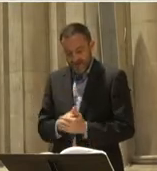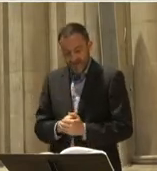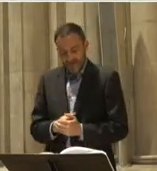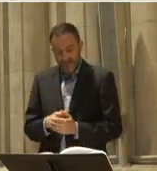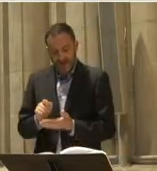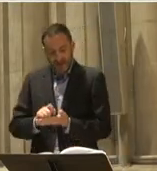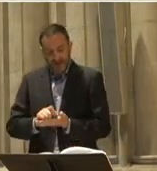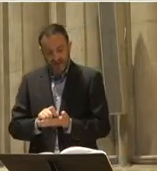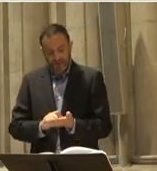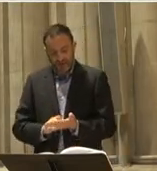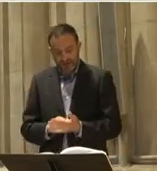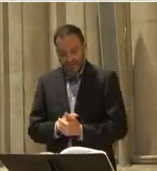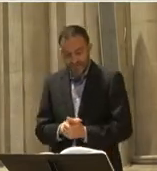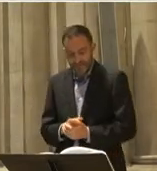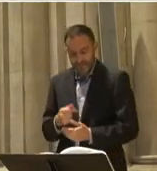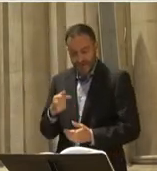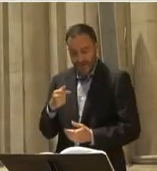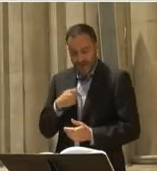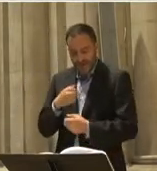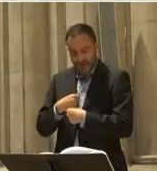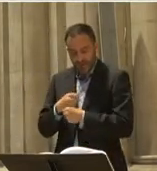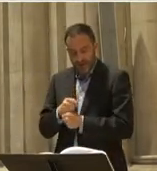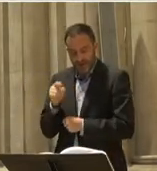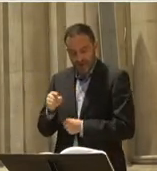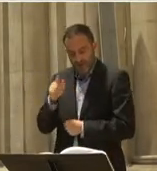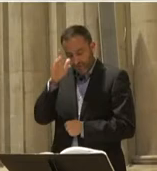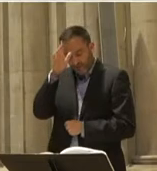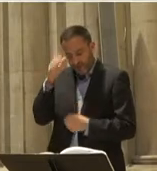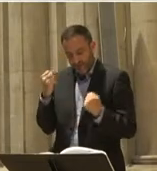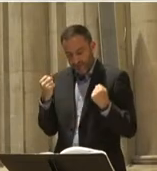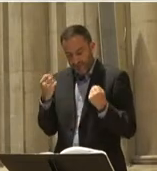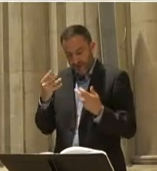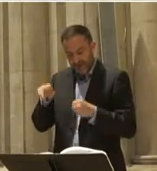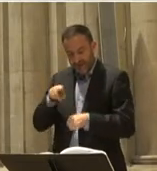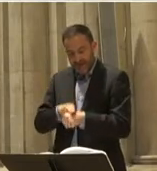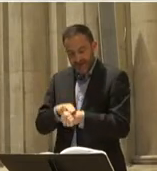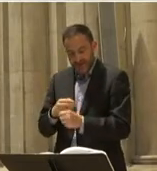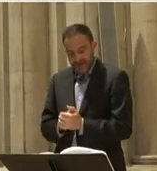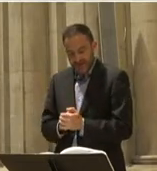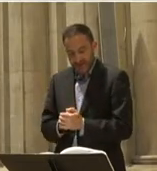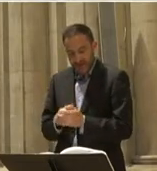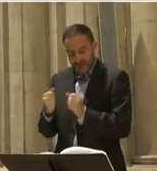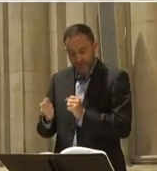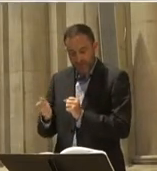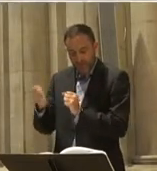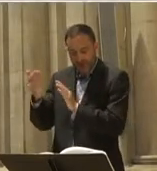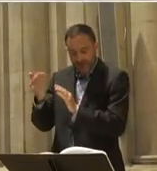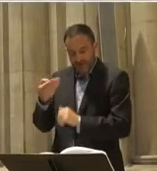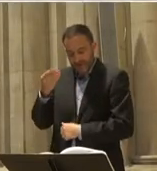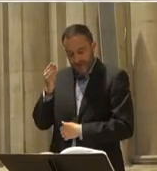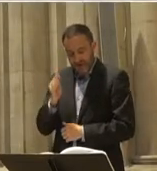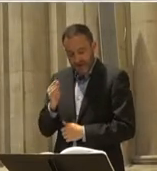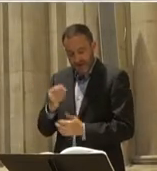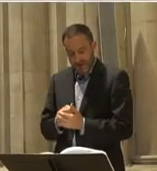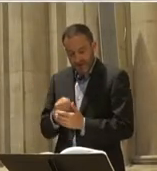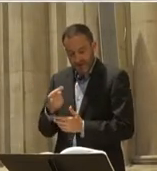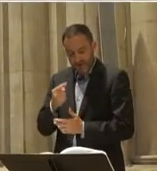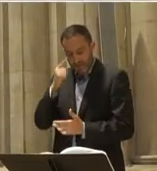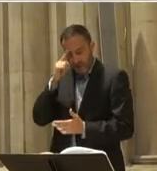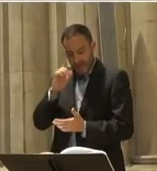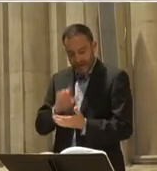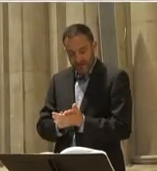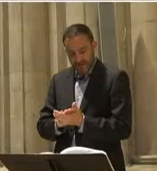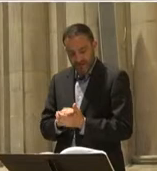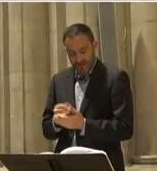of us, as it is written, I have made you the father of many nations, in the presence of the God in whom